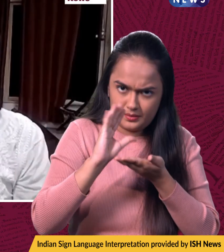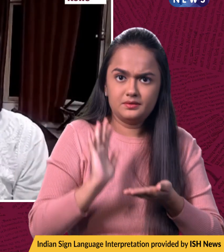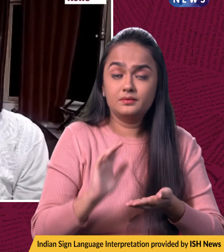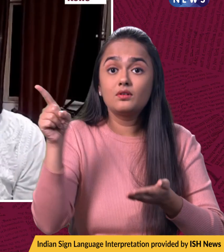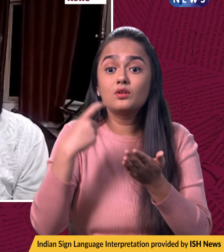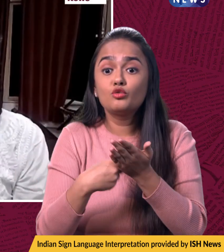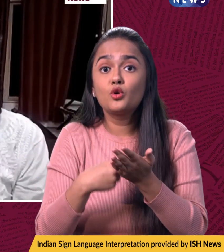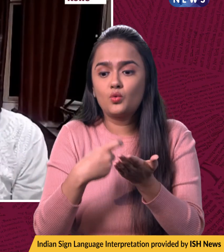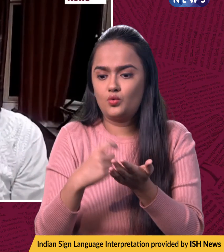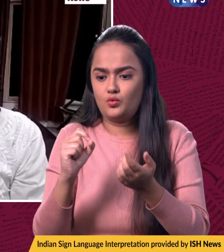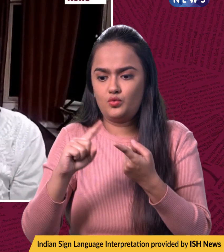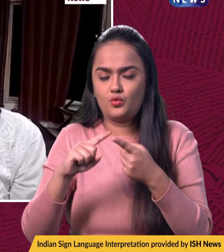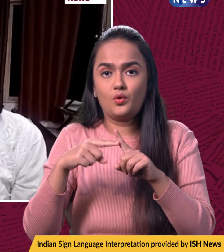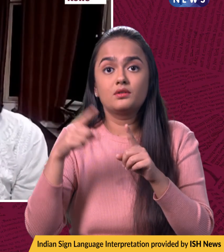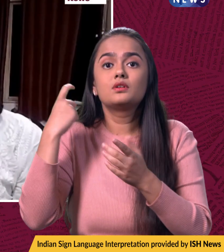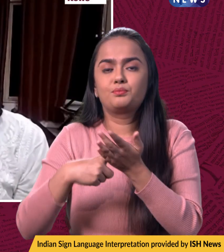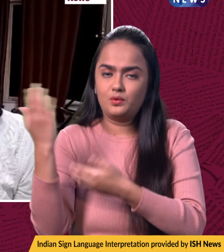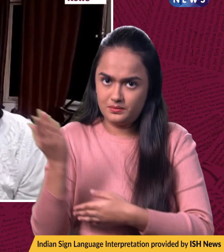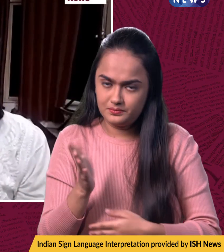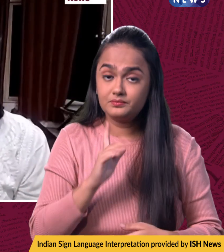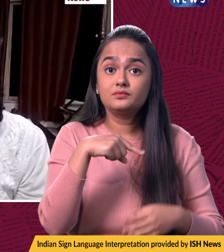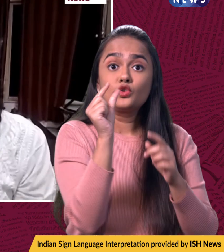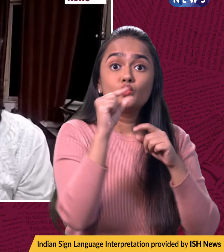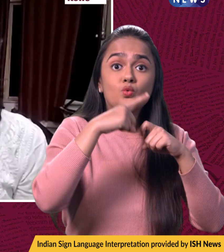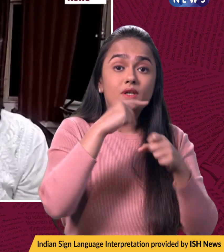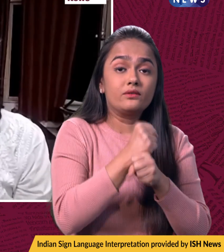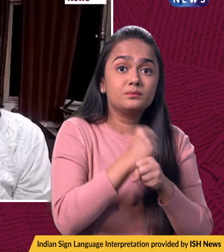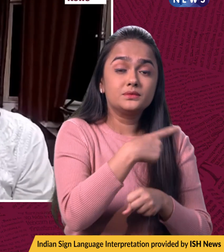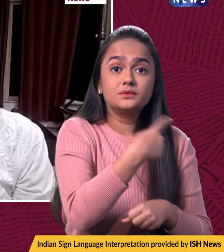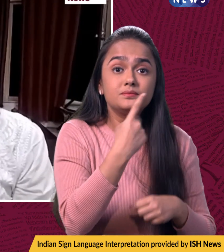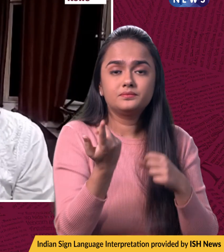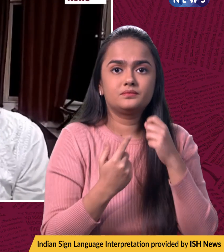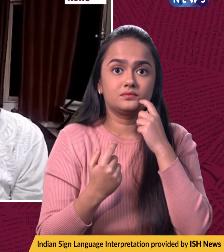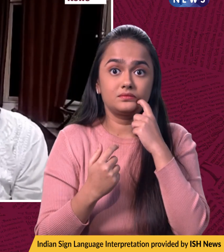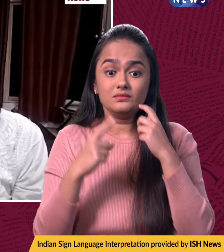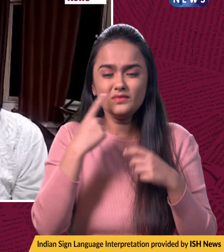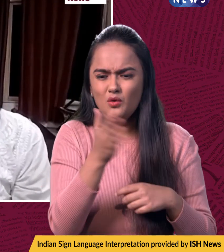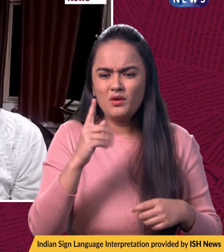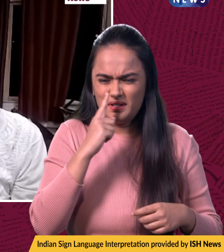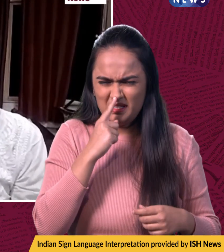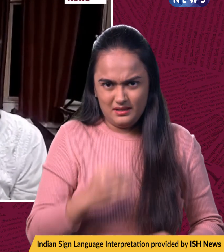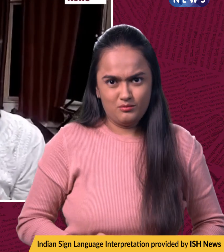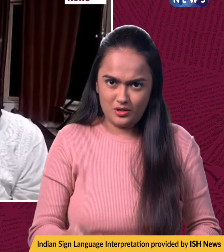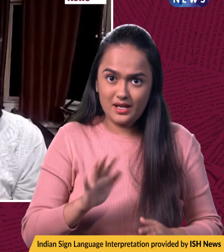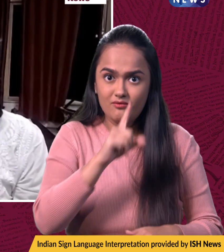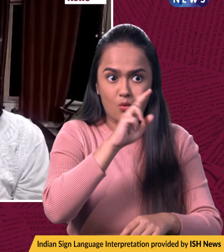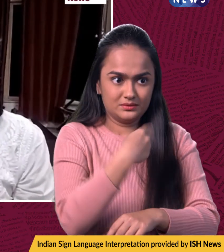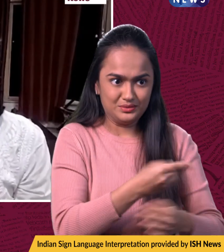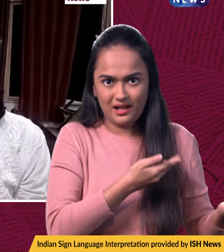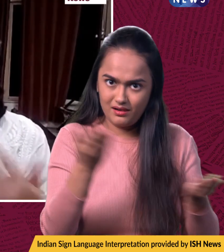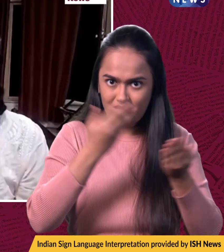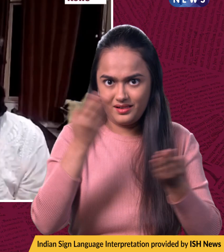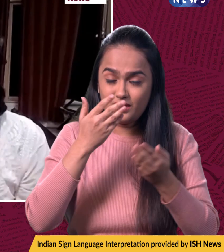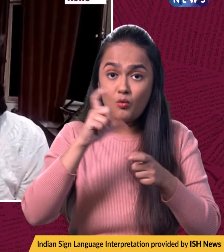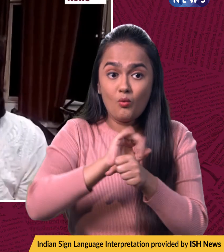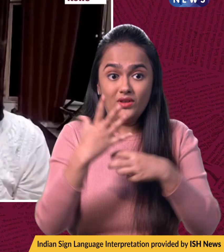a Reuters report. Meanwhile, the UK government is warning that almost all pregnant women admitted to the